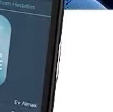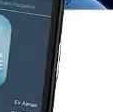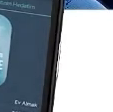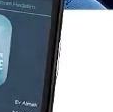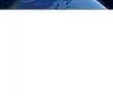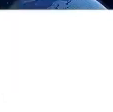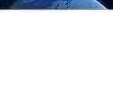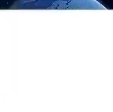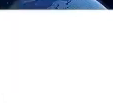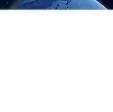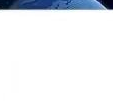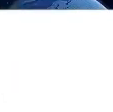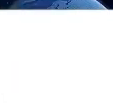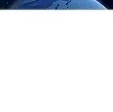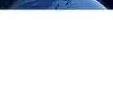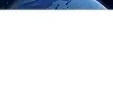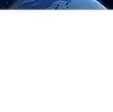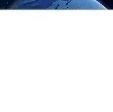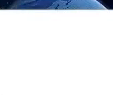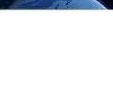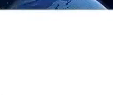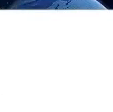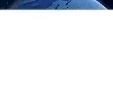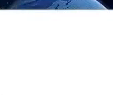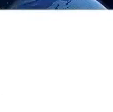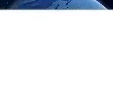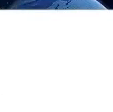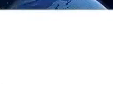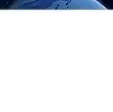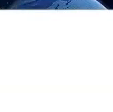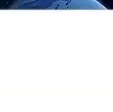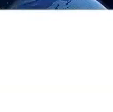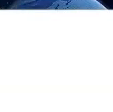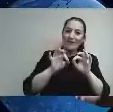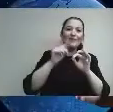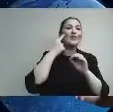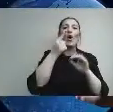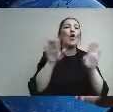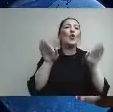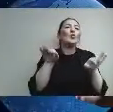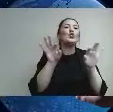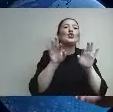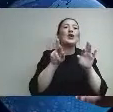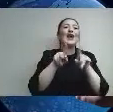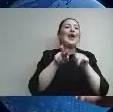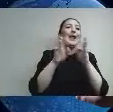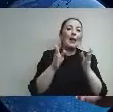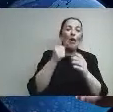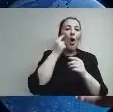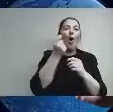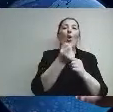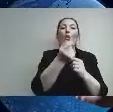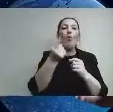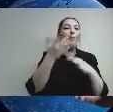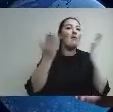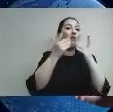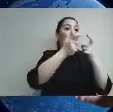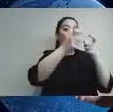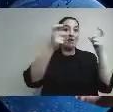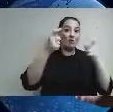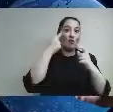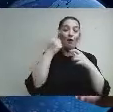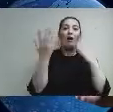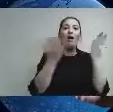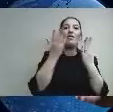drones imitating the birds so that we can take the seeds to more inaccessible areas